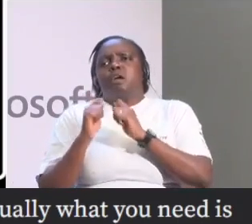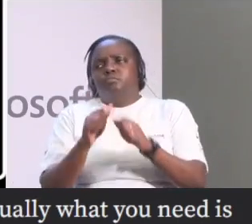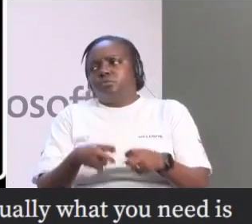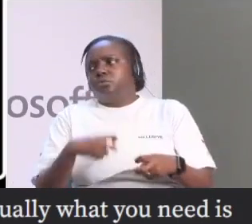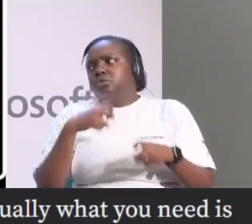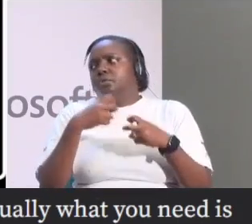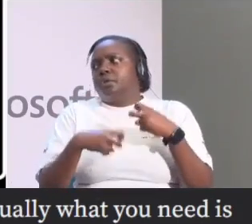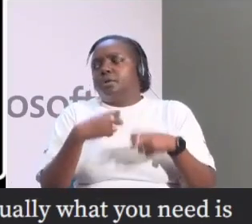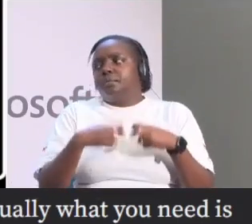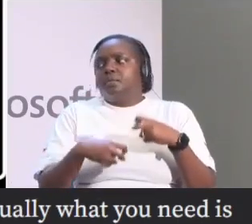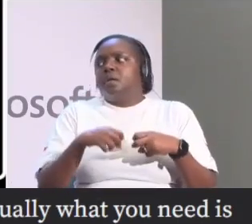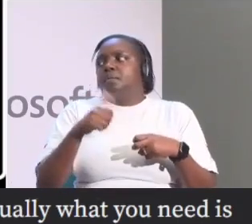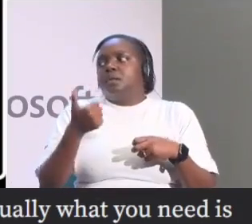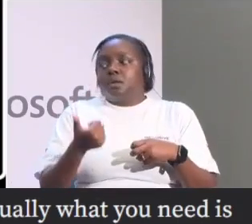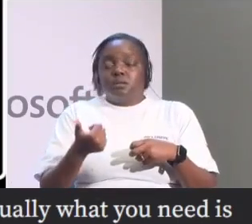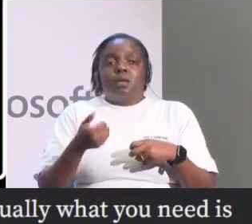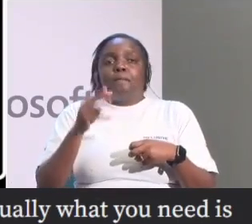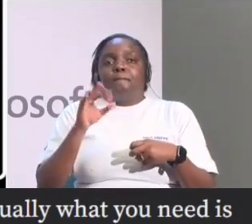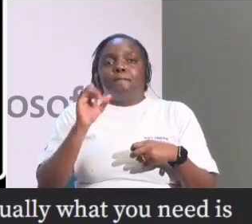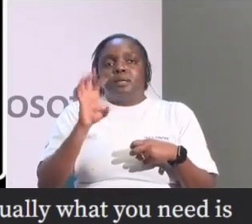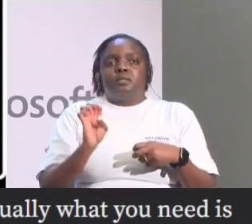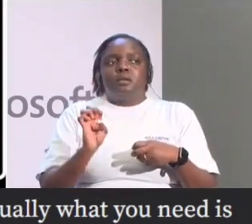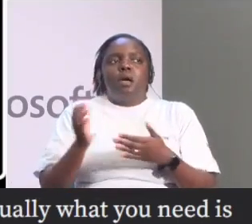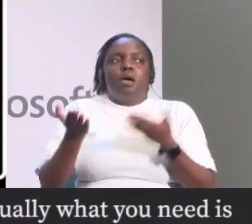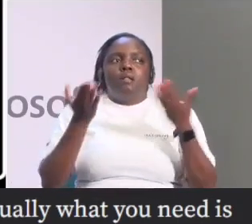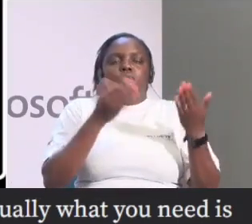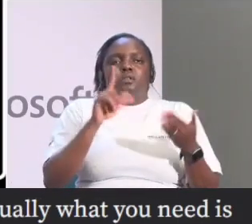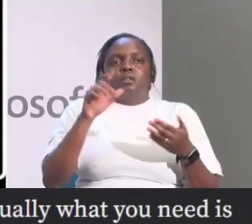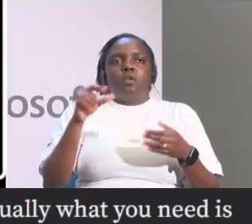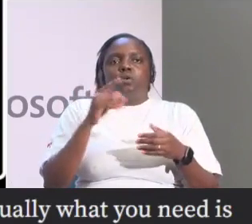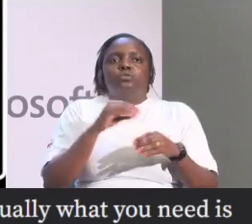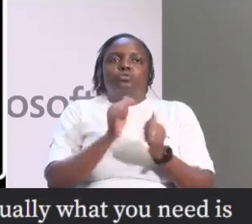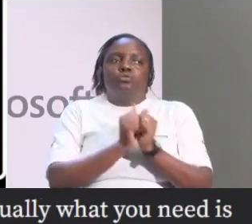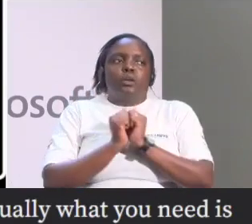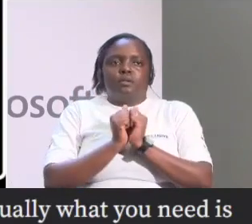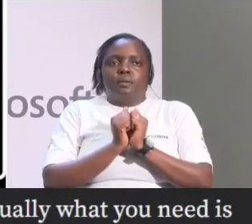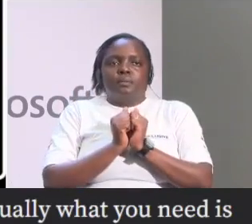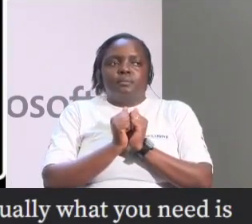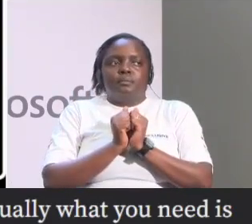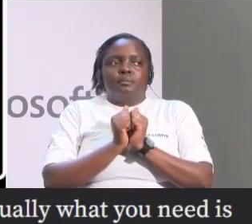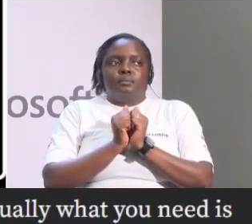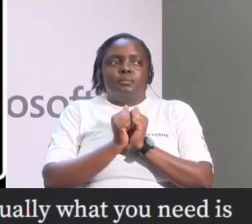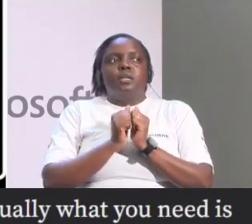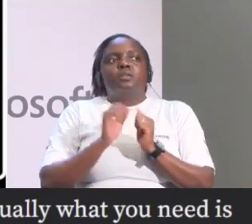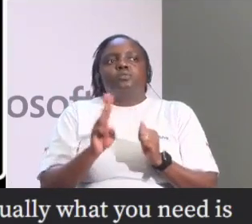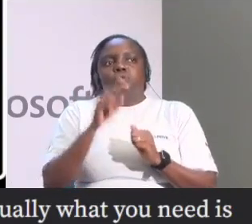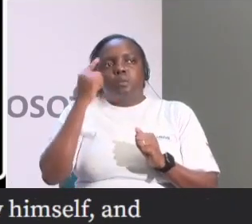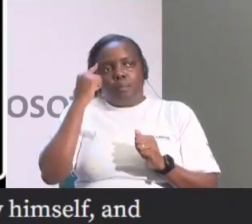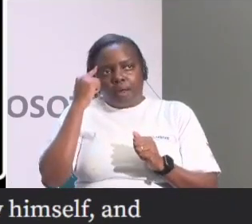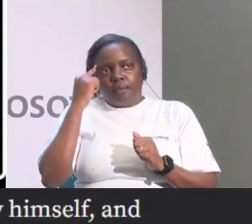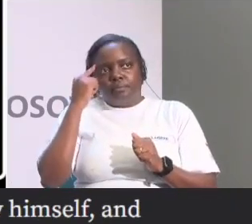On the right is a group of mice, a family of mice, lifting the log together, and it says brain. So we're going from brawn to